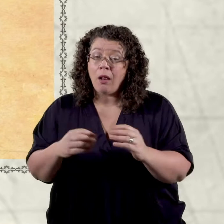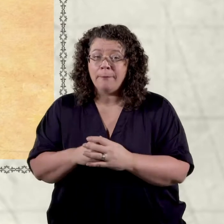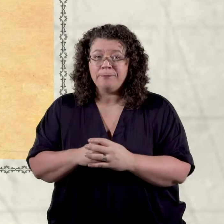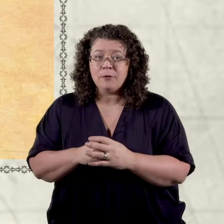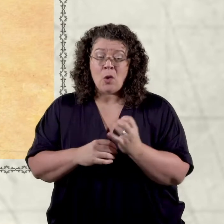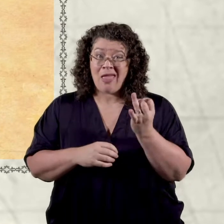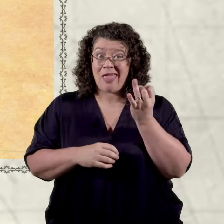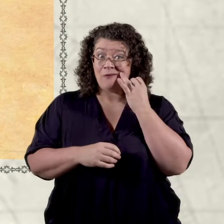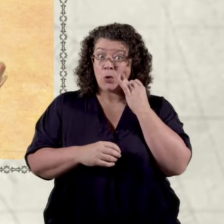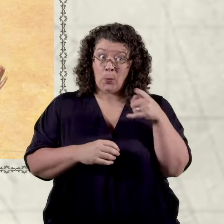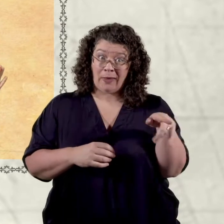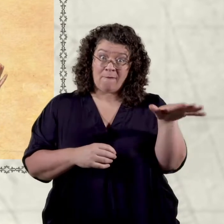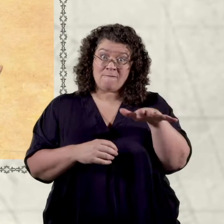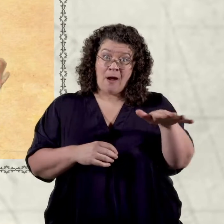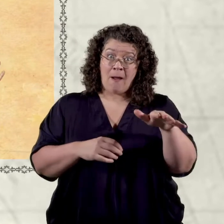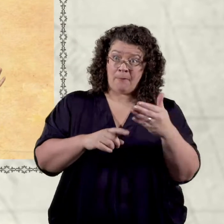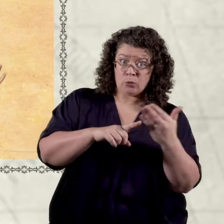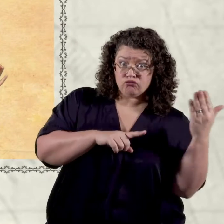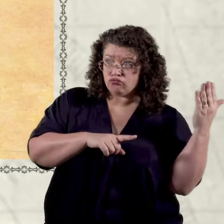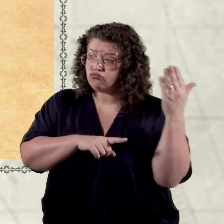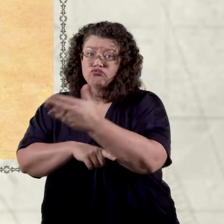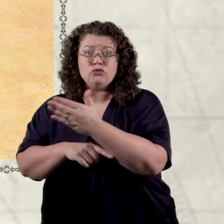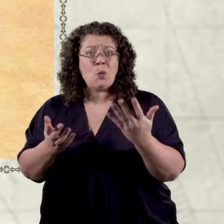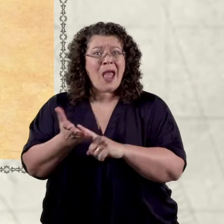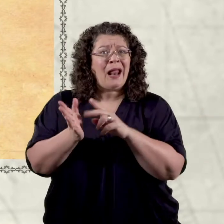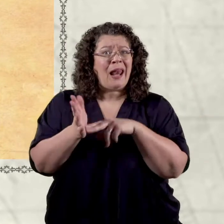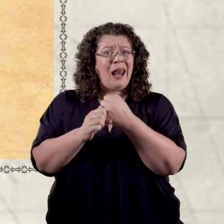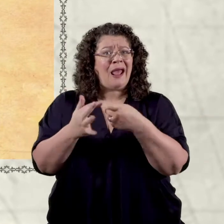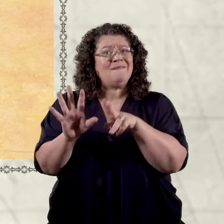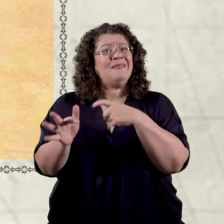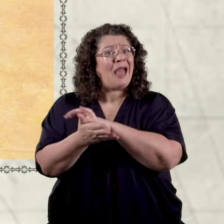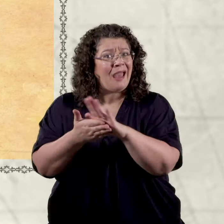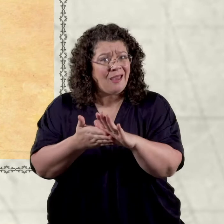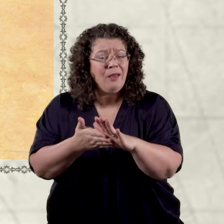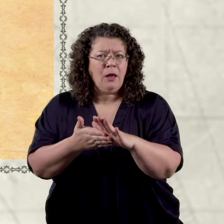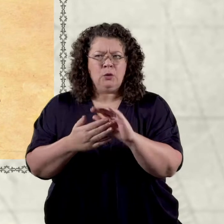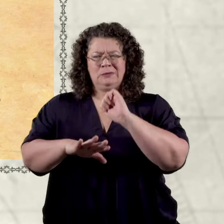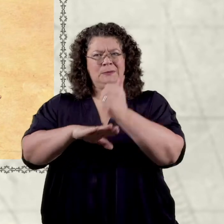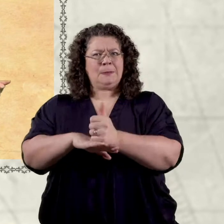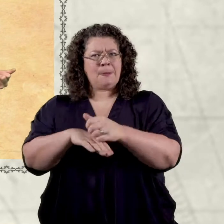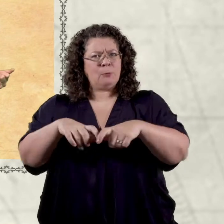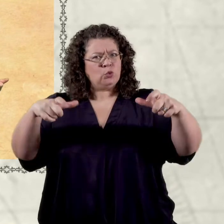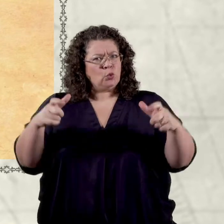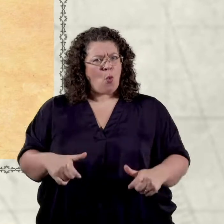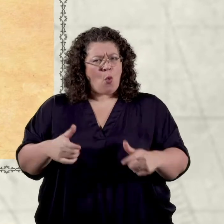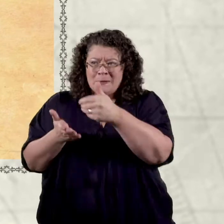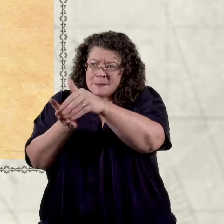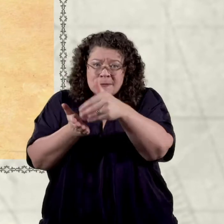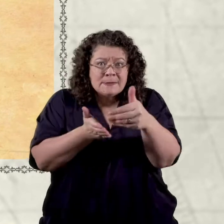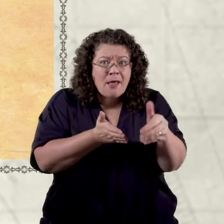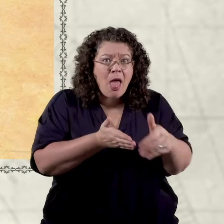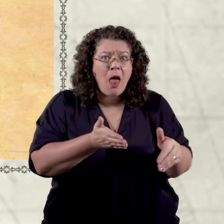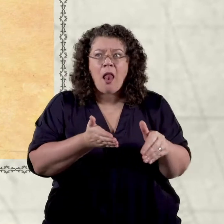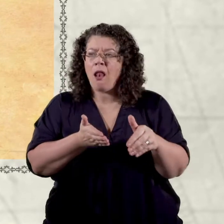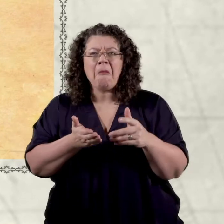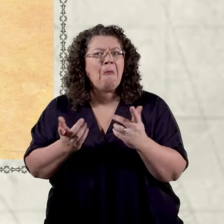Every week, they would travel all the way to Llangolwelach to set up their stall to sell their goods, such as blankets